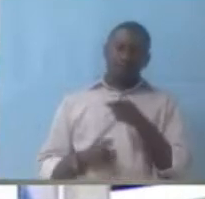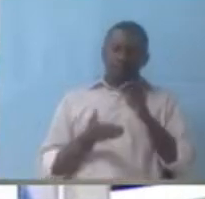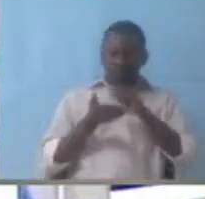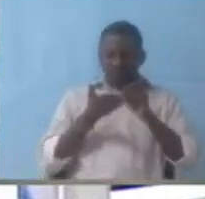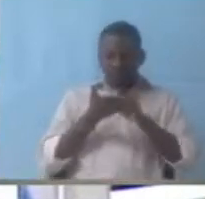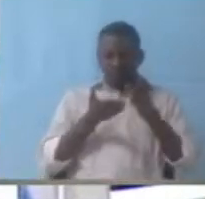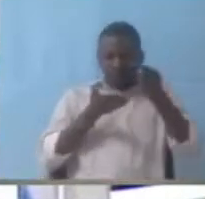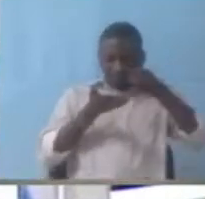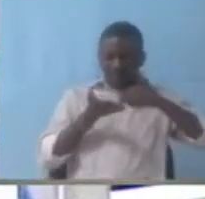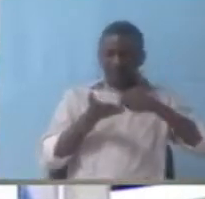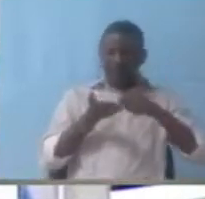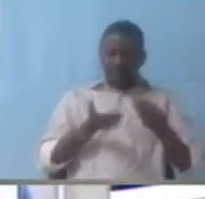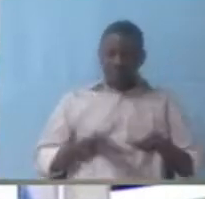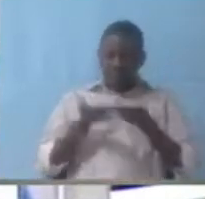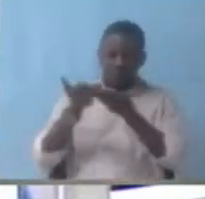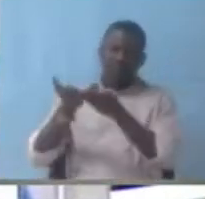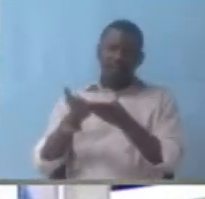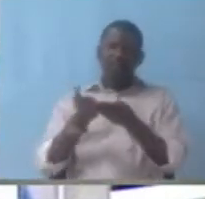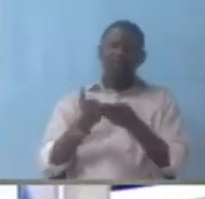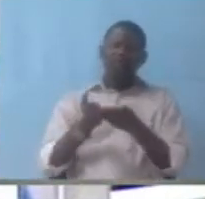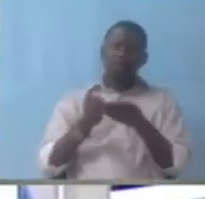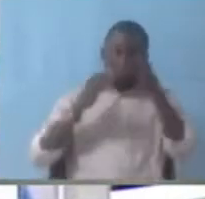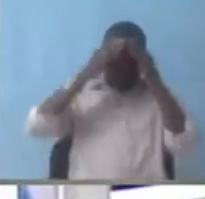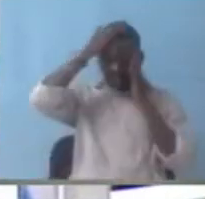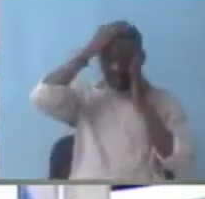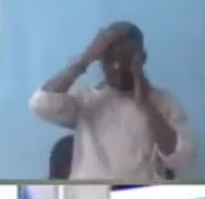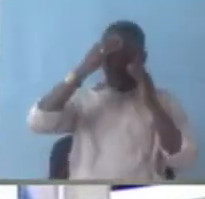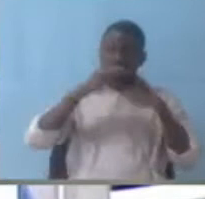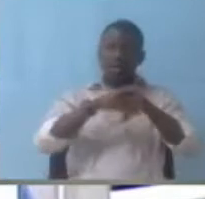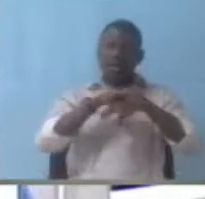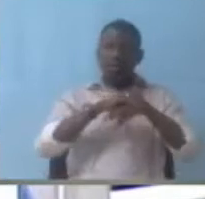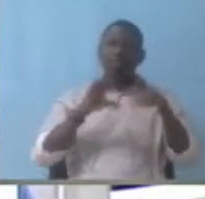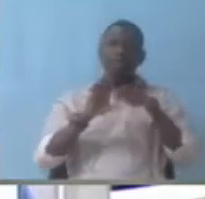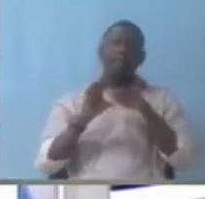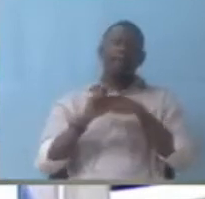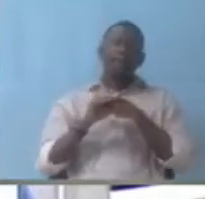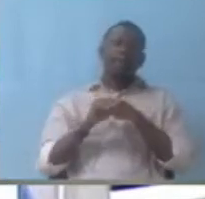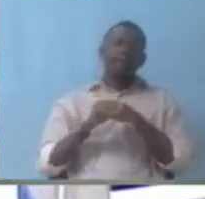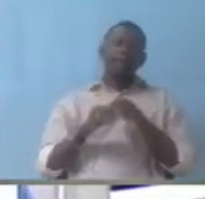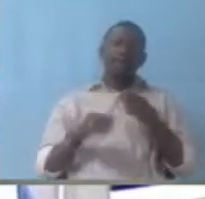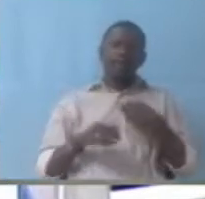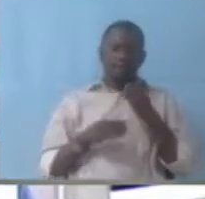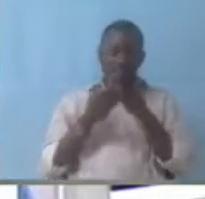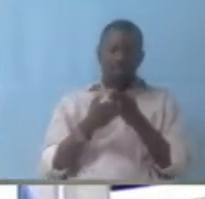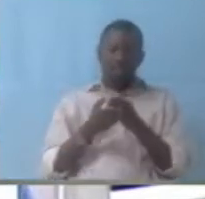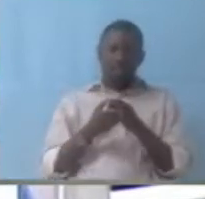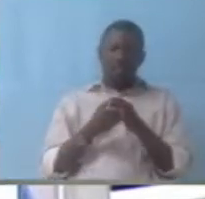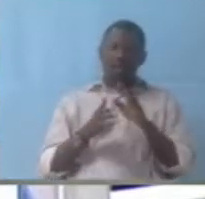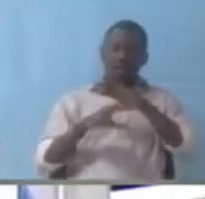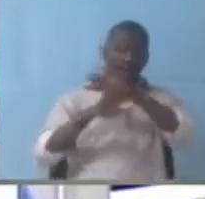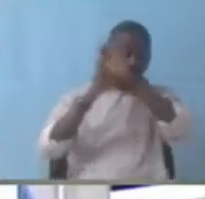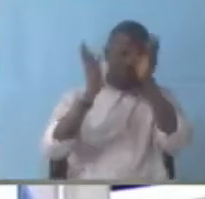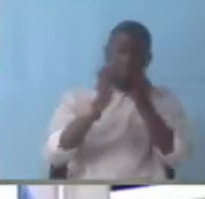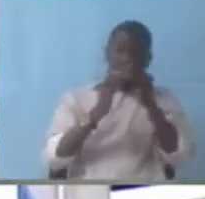presented to the council. Andunyi safero nyinyi kabriya safe ya di nyin council mol nale. And I dare say that the contents of the